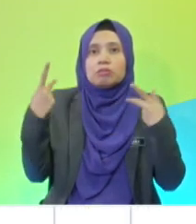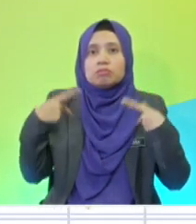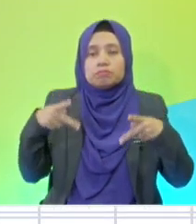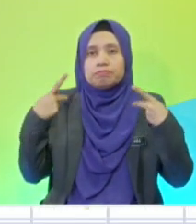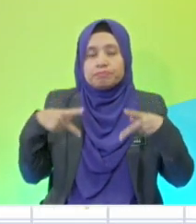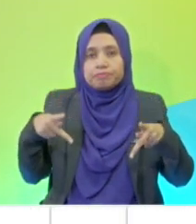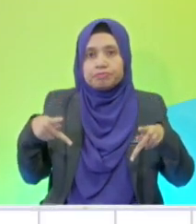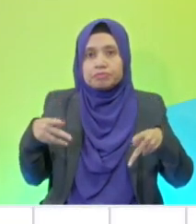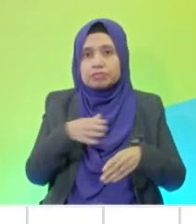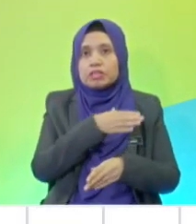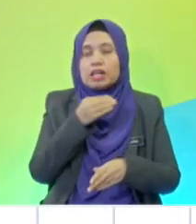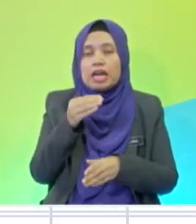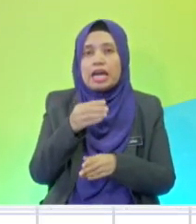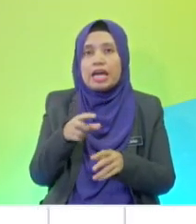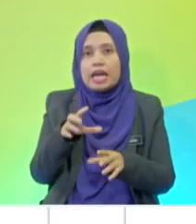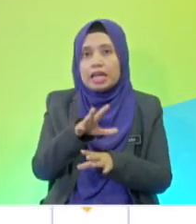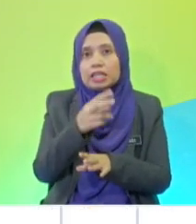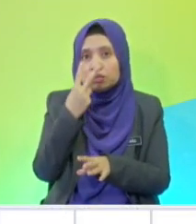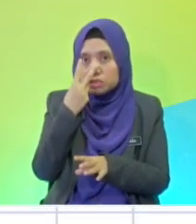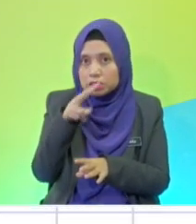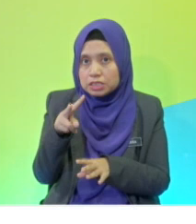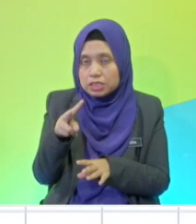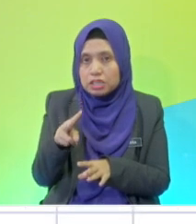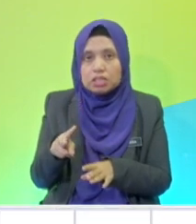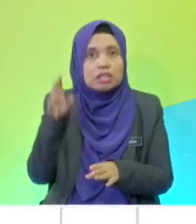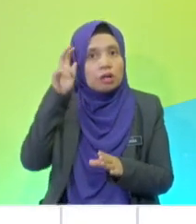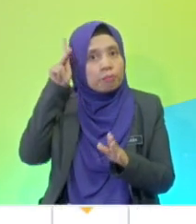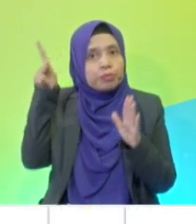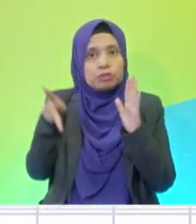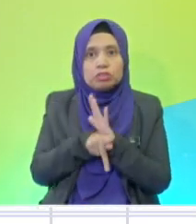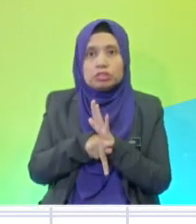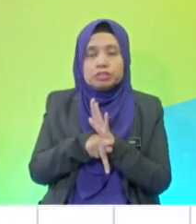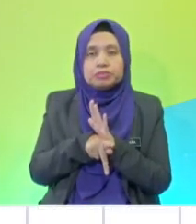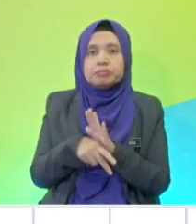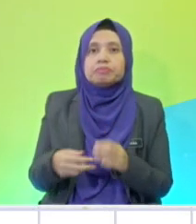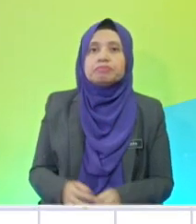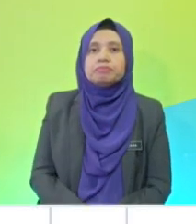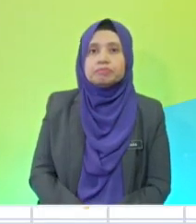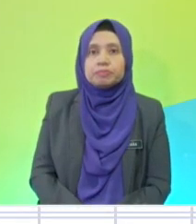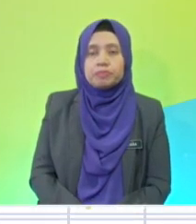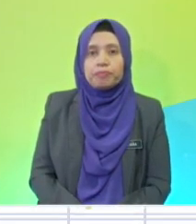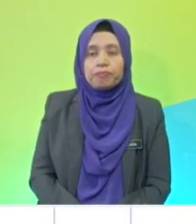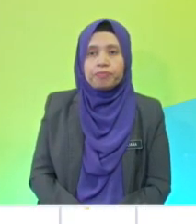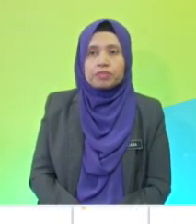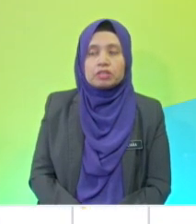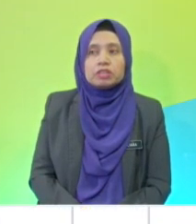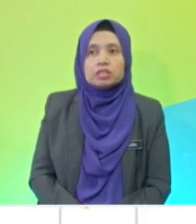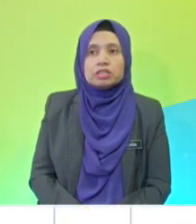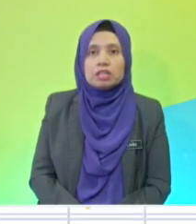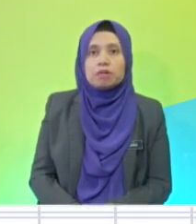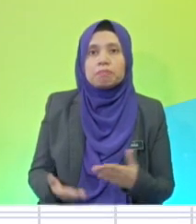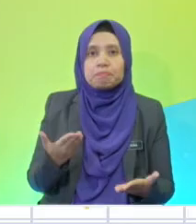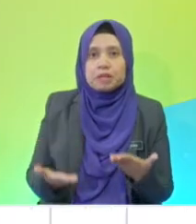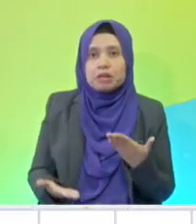the outcomes of our picture immediately. Correct. Yeah, we do not know how our face looks like. Okay, whether it's good or not good. We will